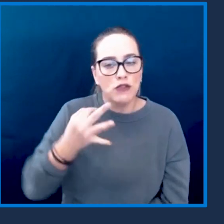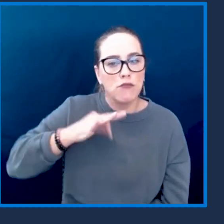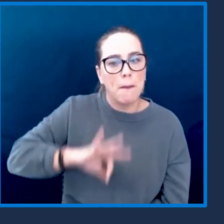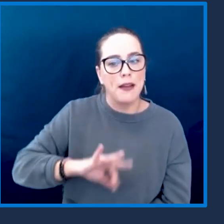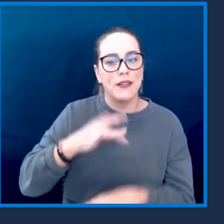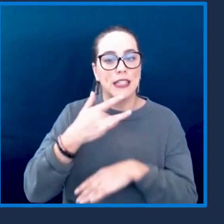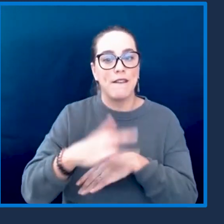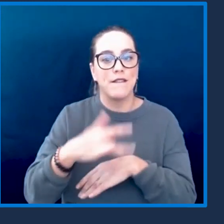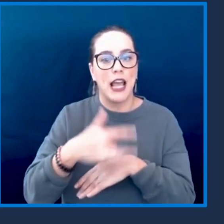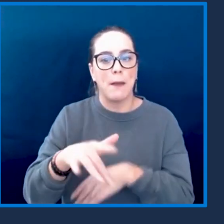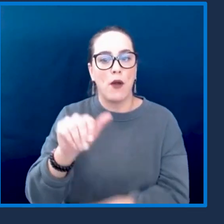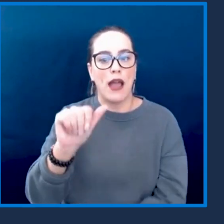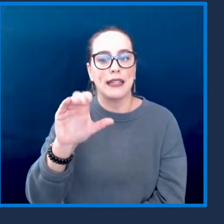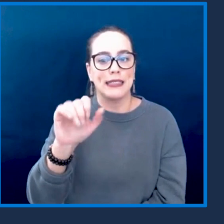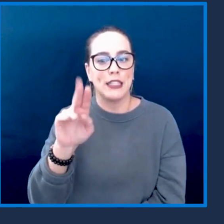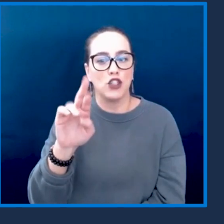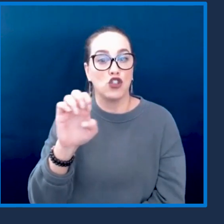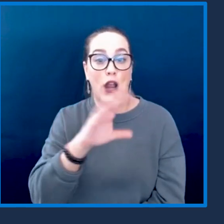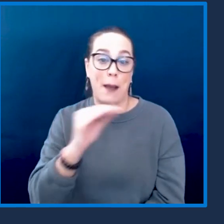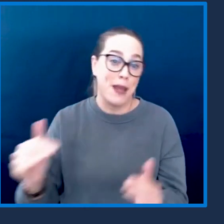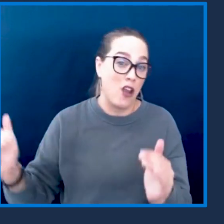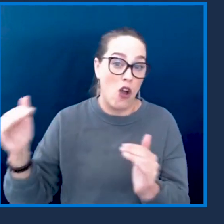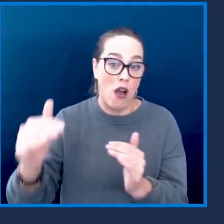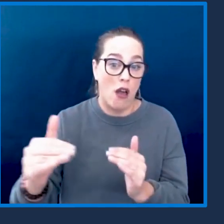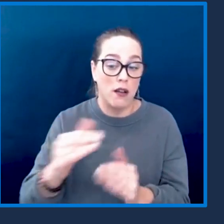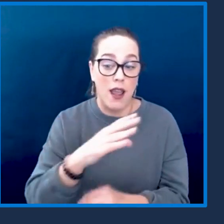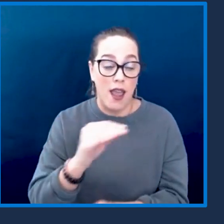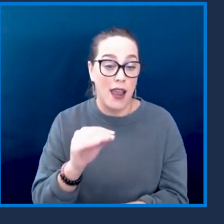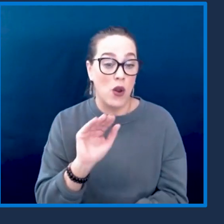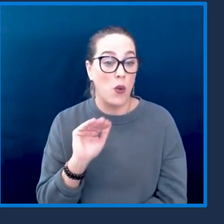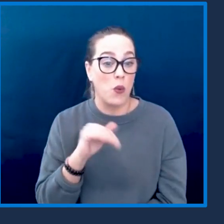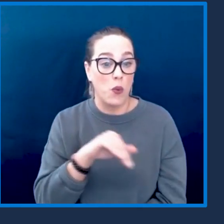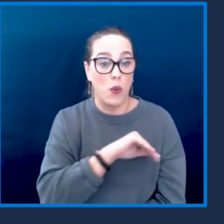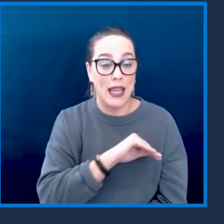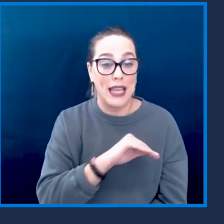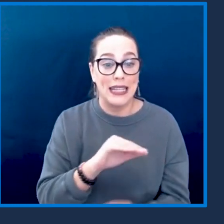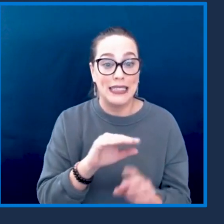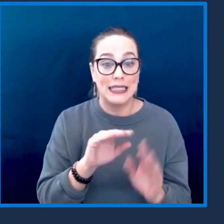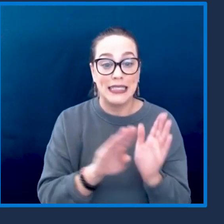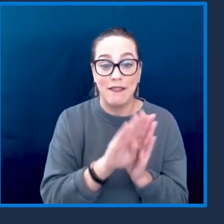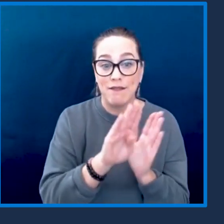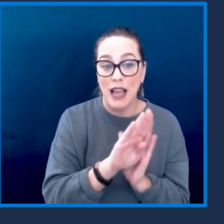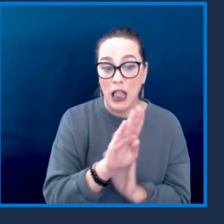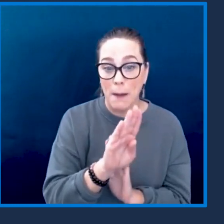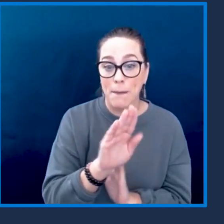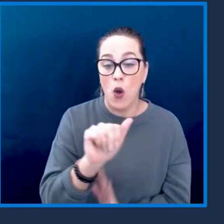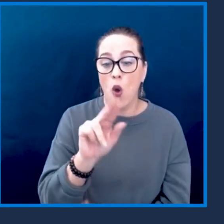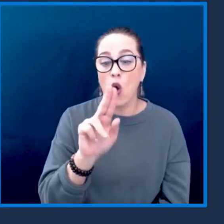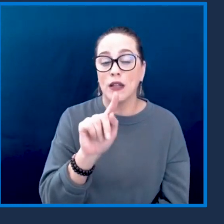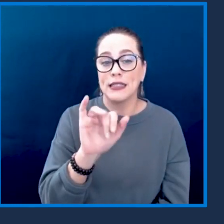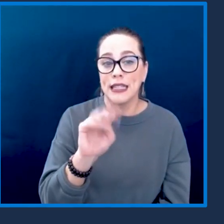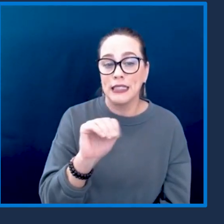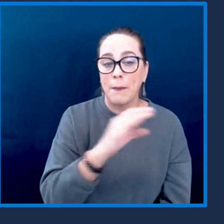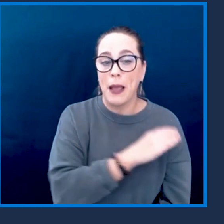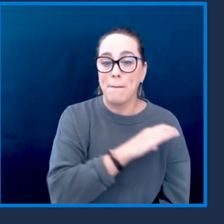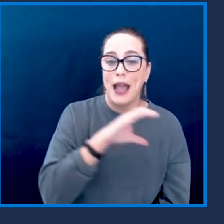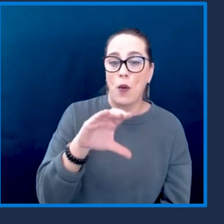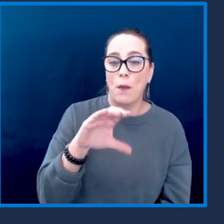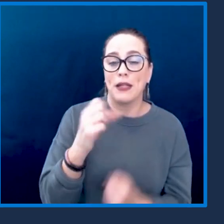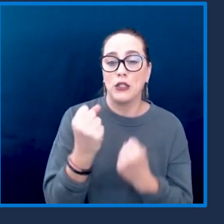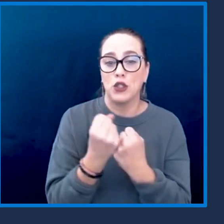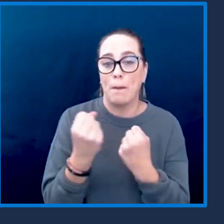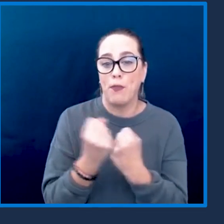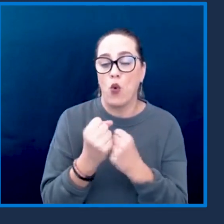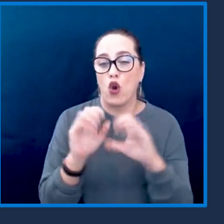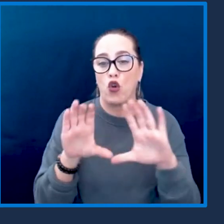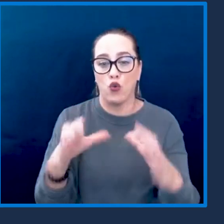at Accenture and beyond. And we had developed our Autism Empowerment and Support Group, which is an